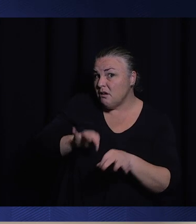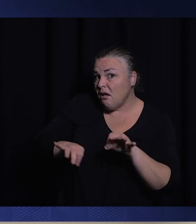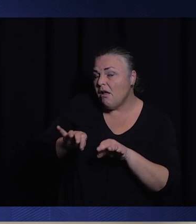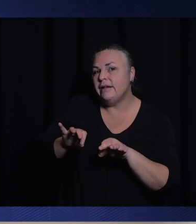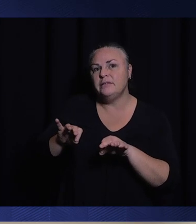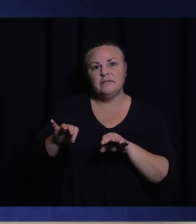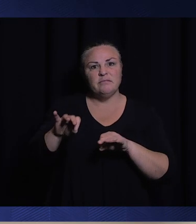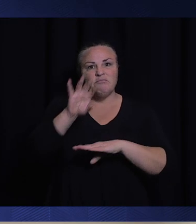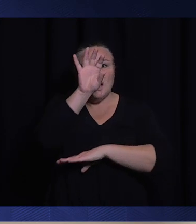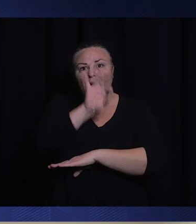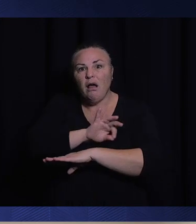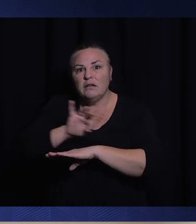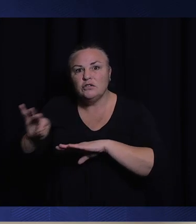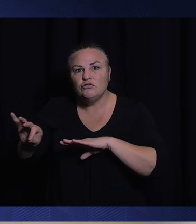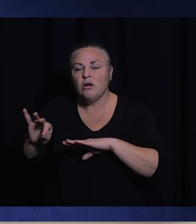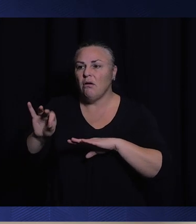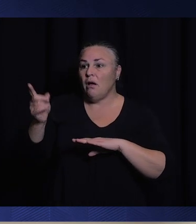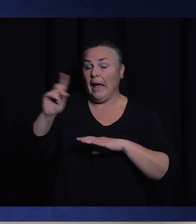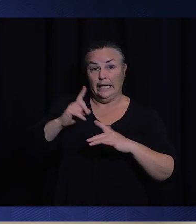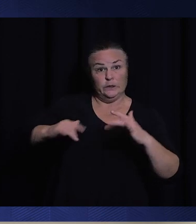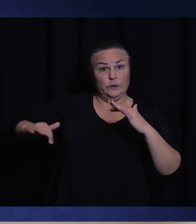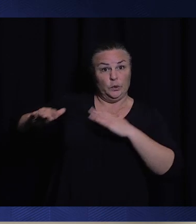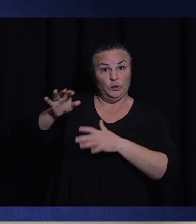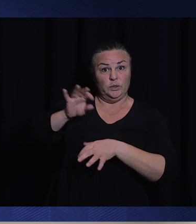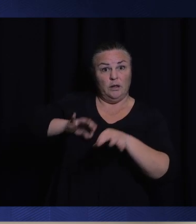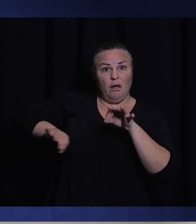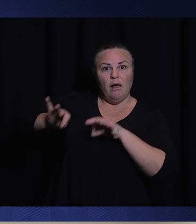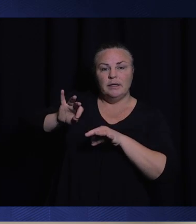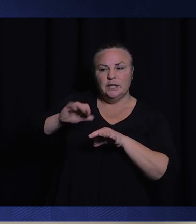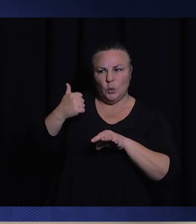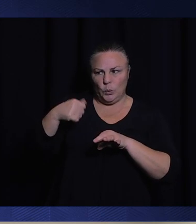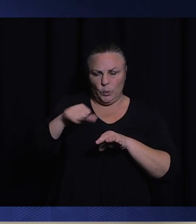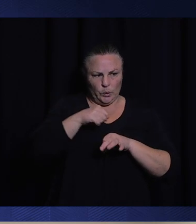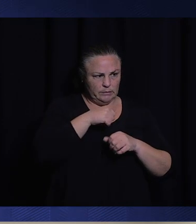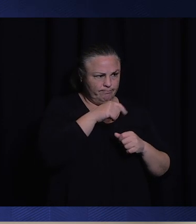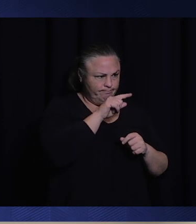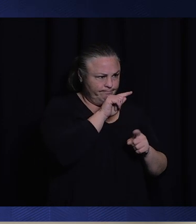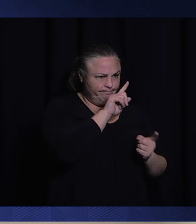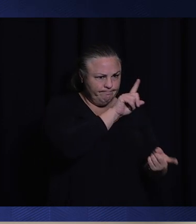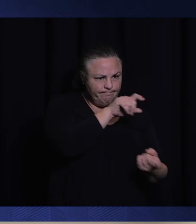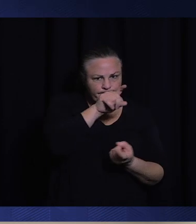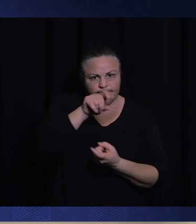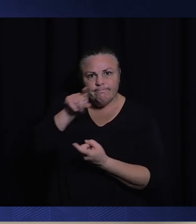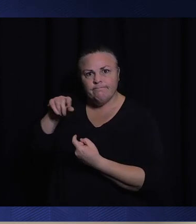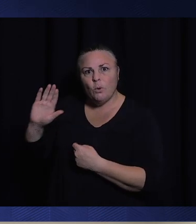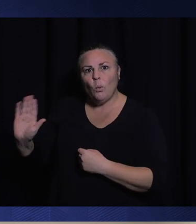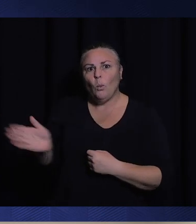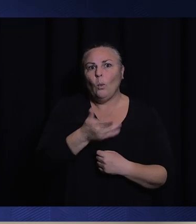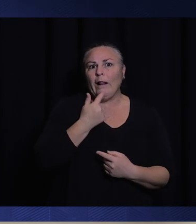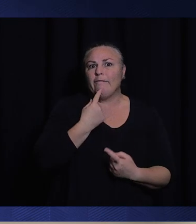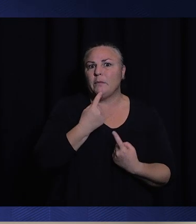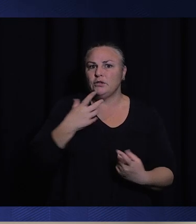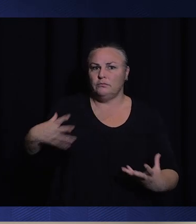biodiversity. The importance of transport networks in being part of nature-based solution really has to do with